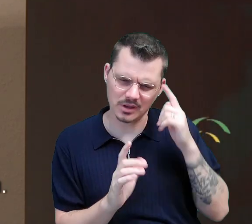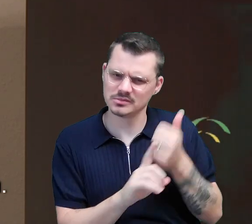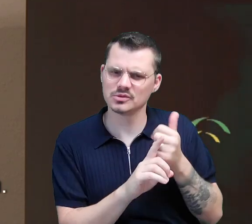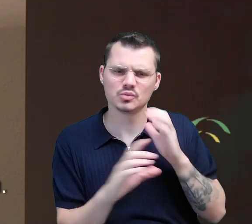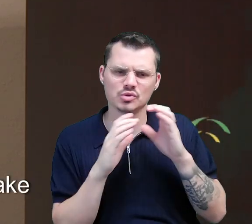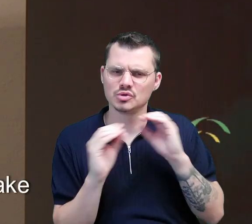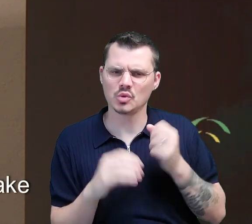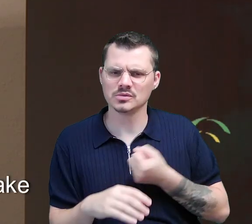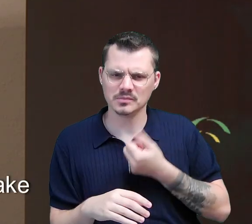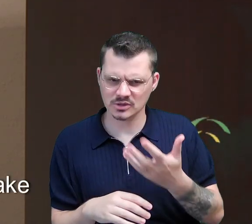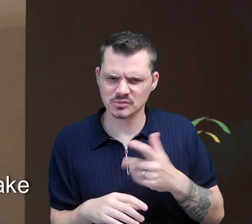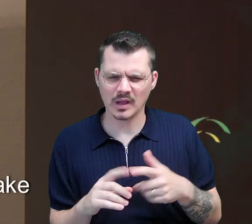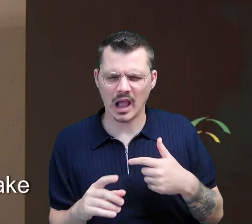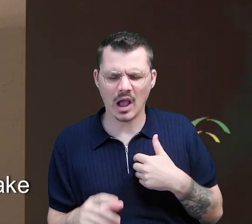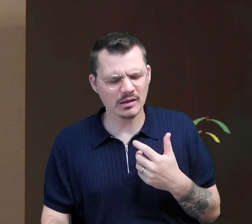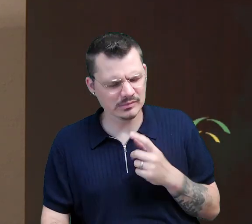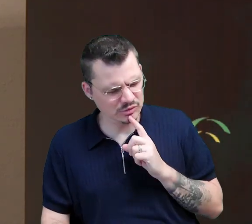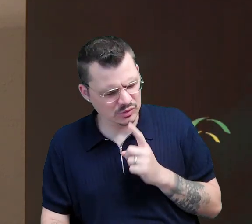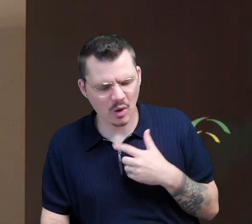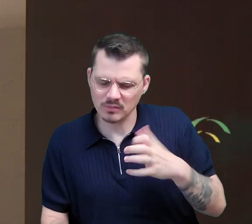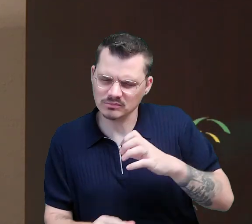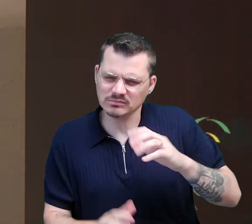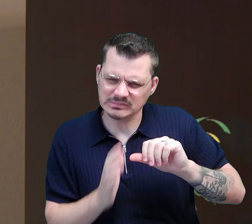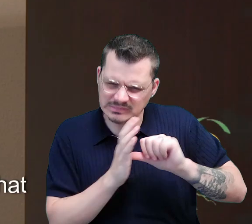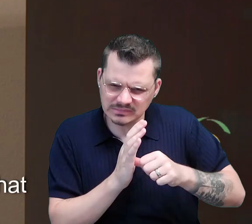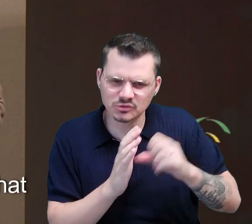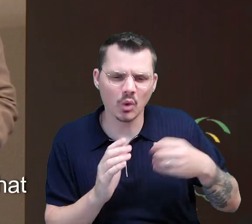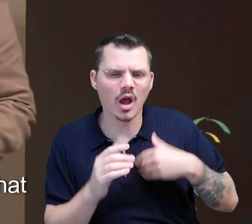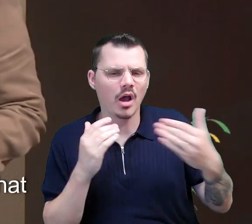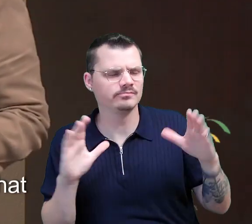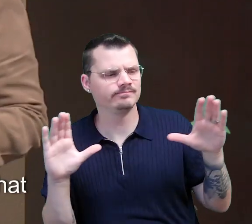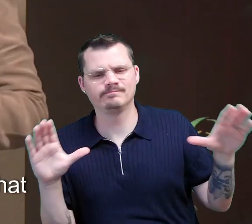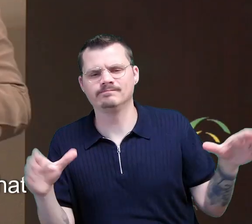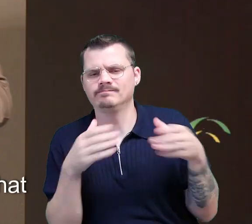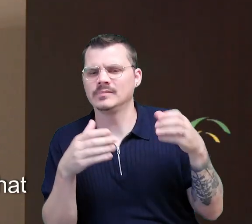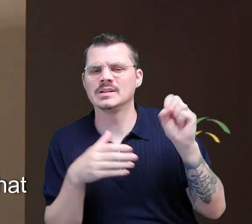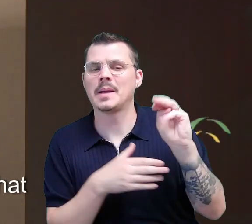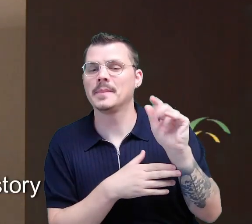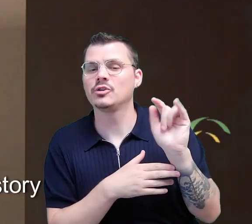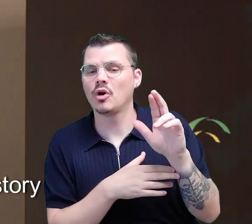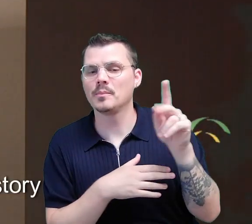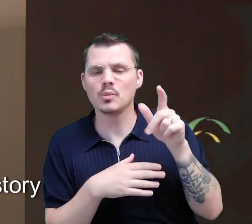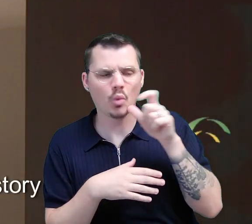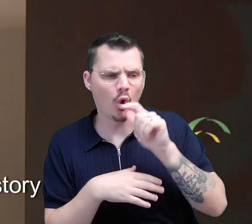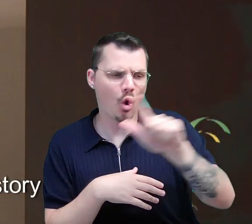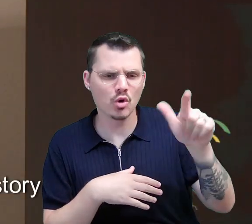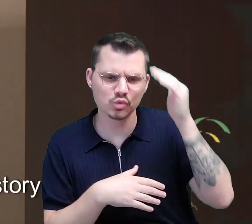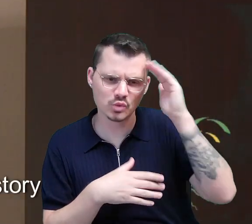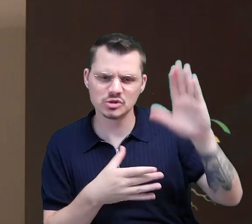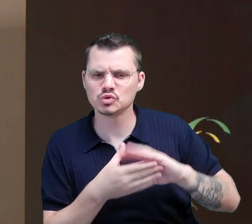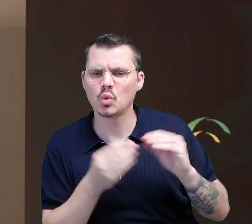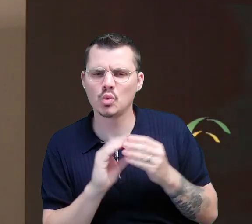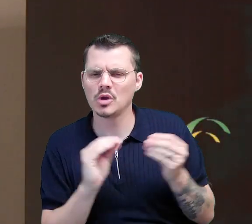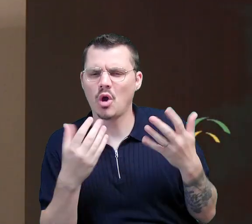communicates without speech. I was pretty sure, but I wanted to make absolutely sure. So I got a little seminar together that was people that all kind of knew his